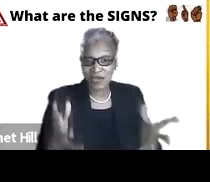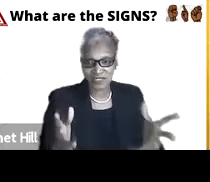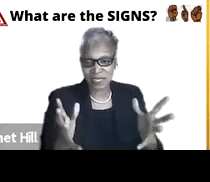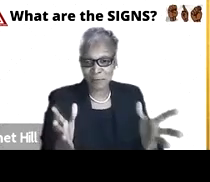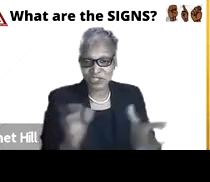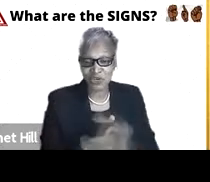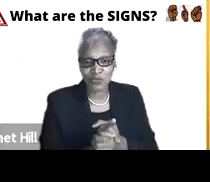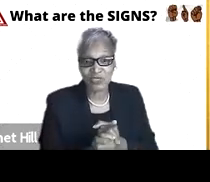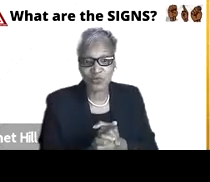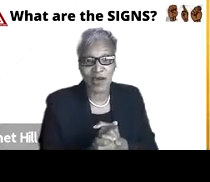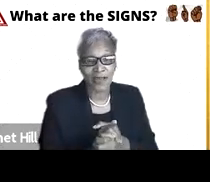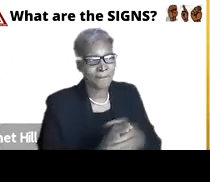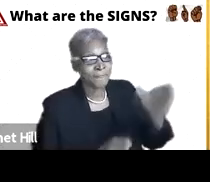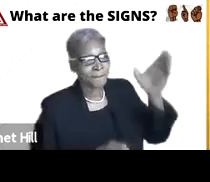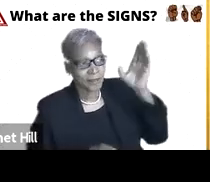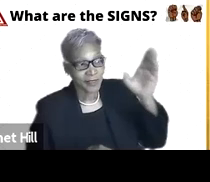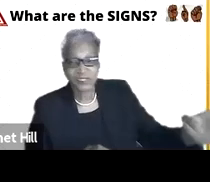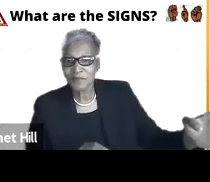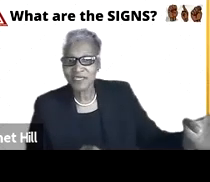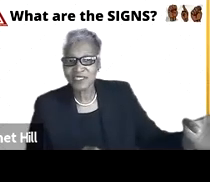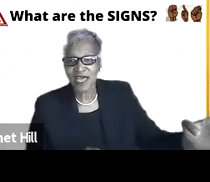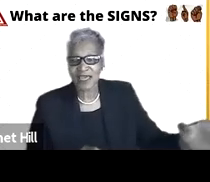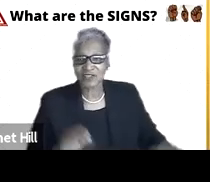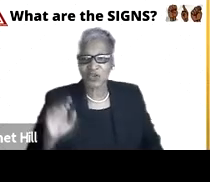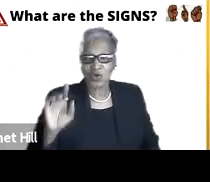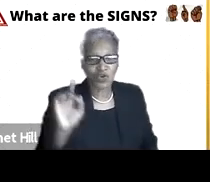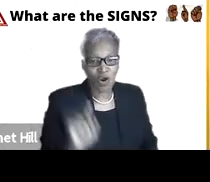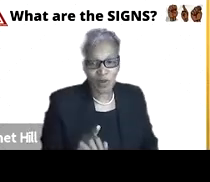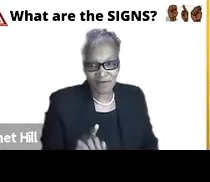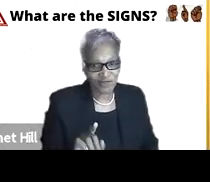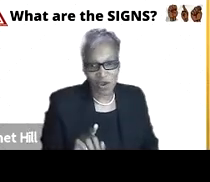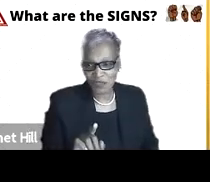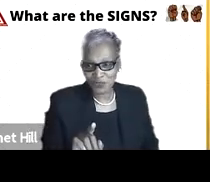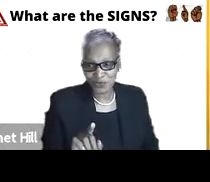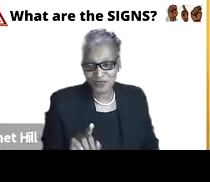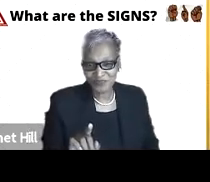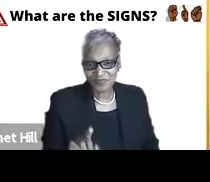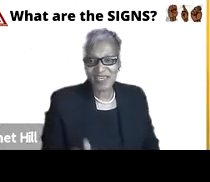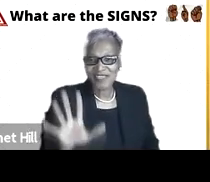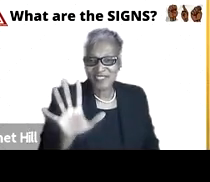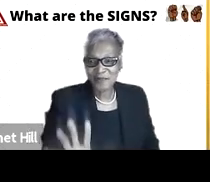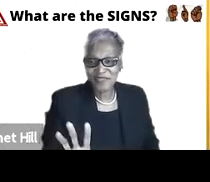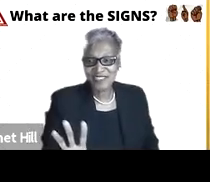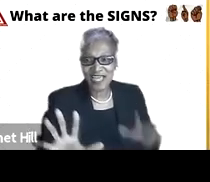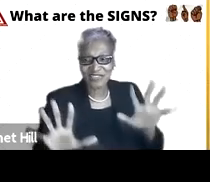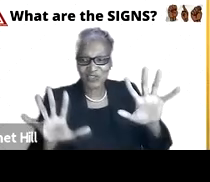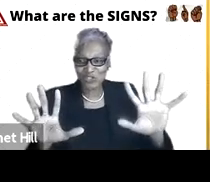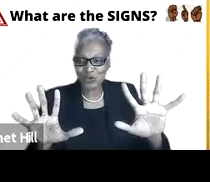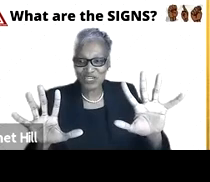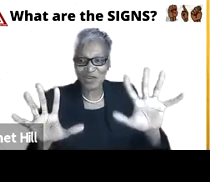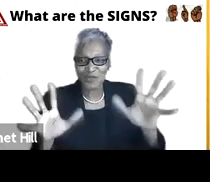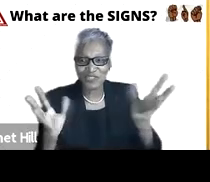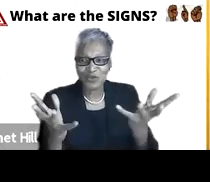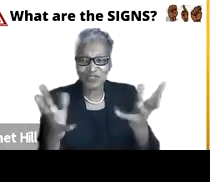signs because, and let me share the reason why. Some of these signs you already have gone through. Some of these signs